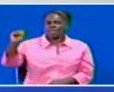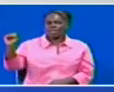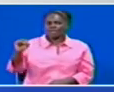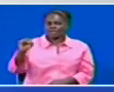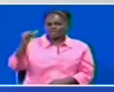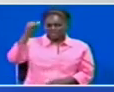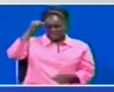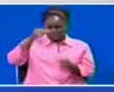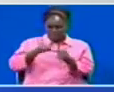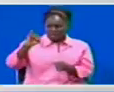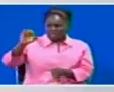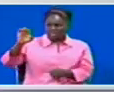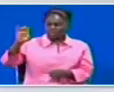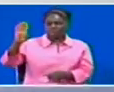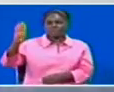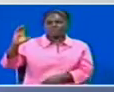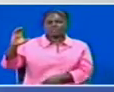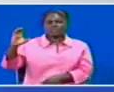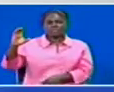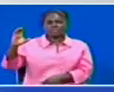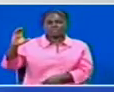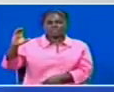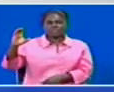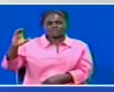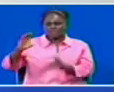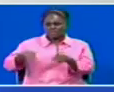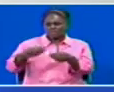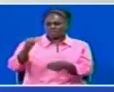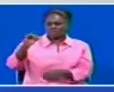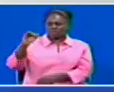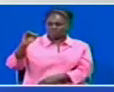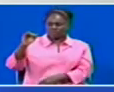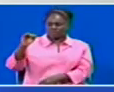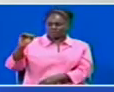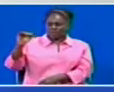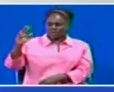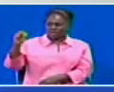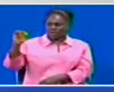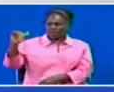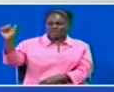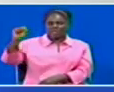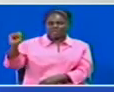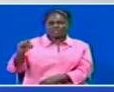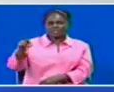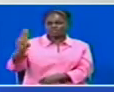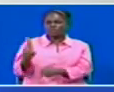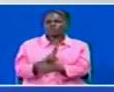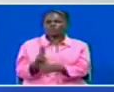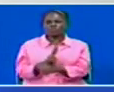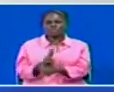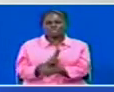you remember IEBC had loaned its biometrics to NYS, and they said that they wouldn't use